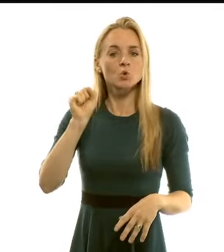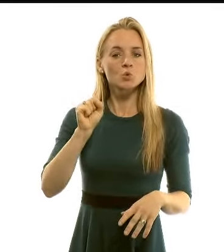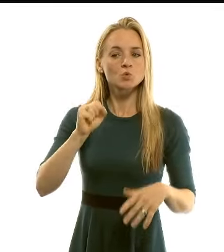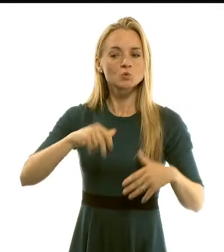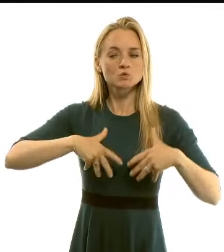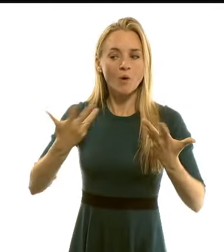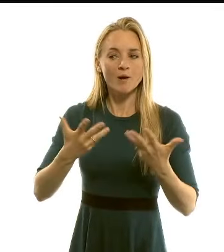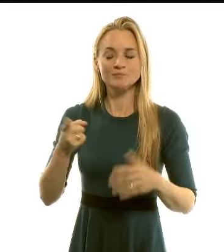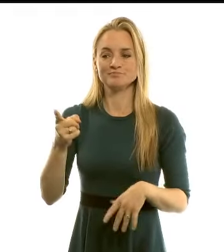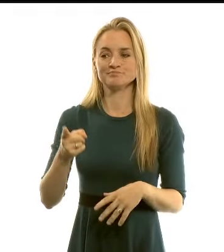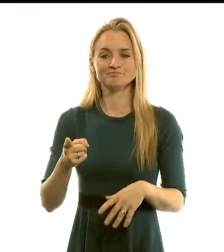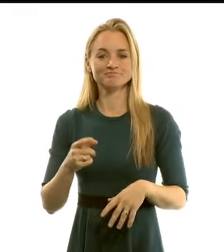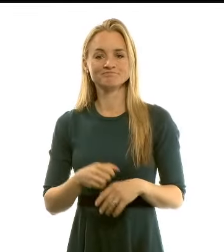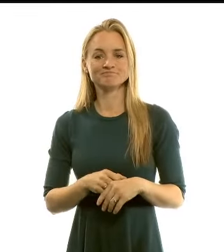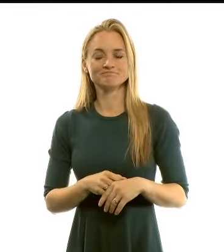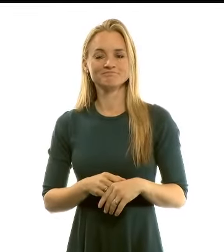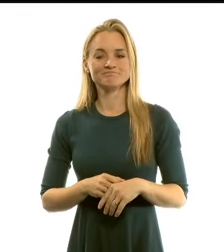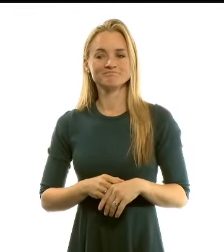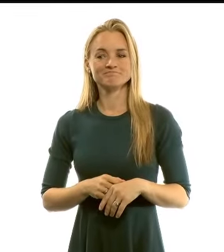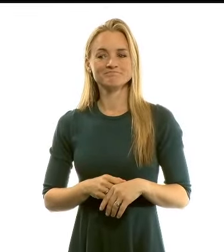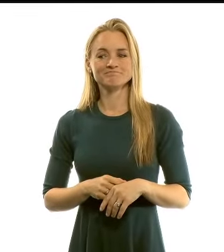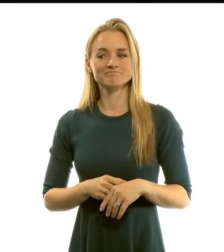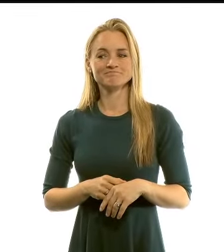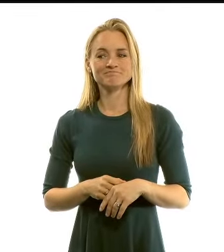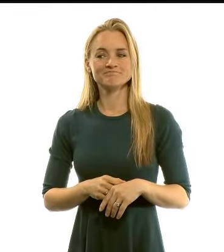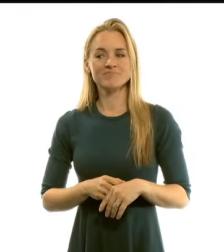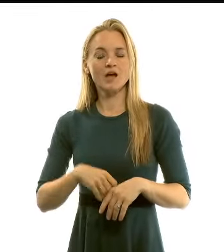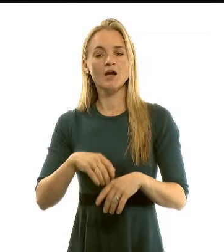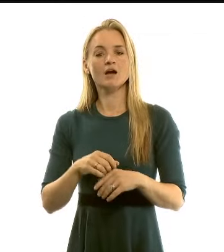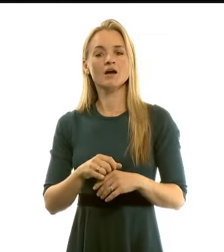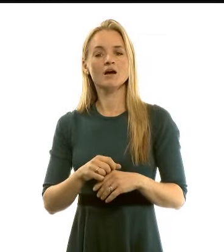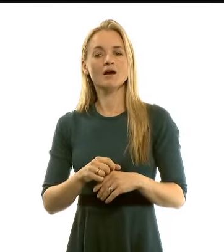News. You won't be stalling when it comes to brawling.